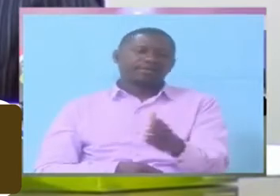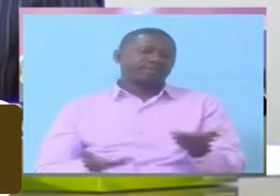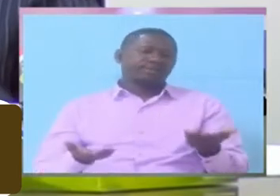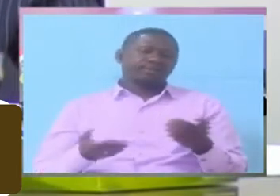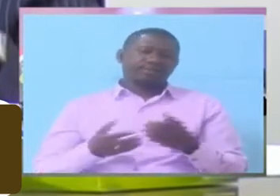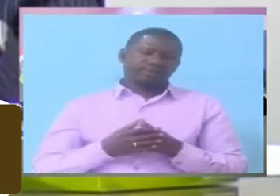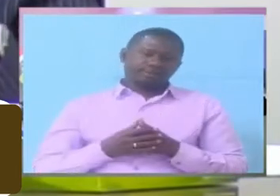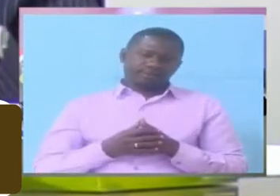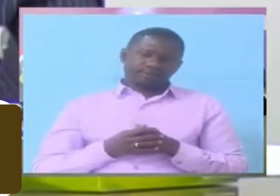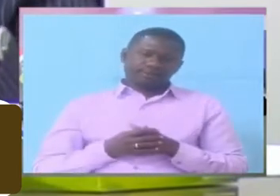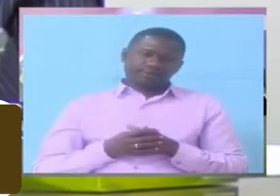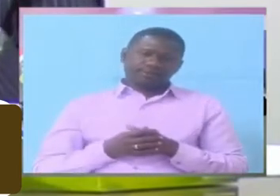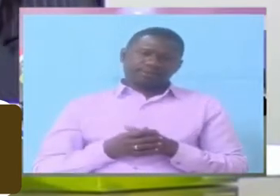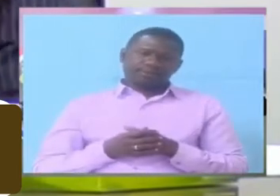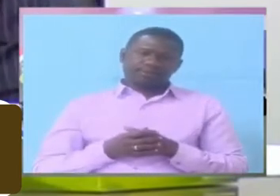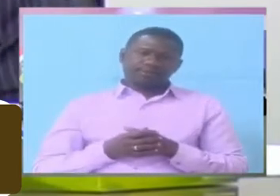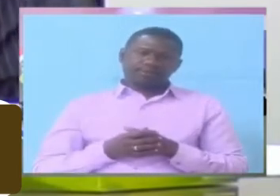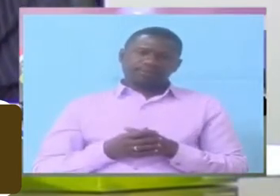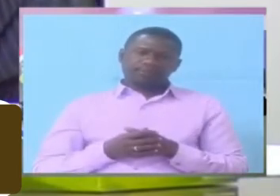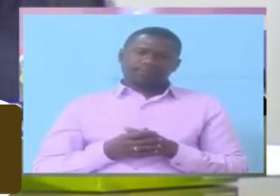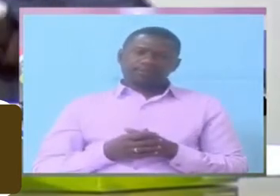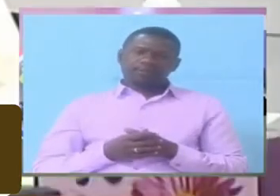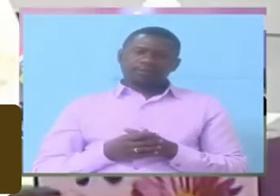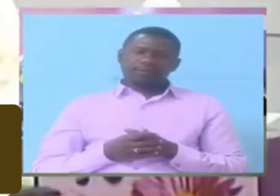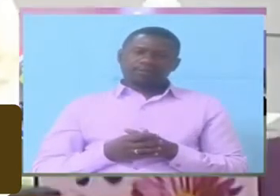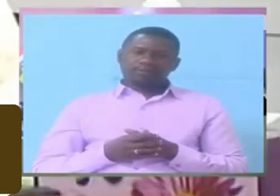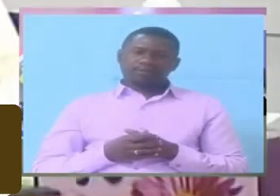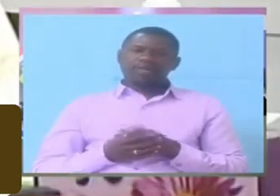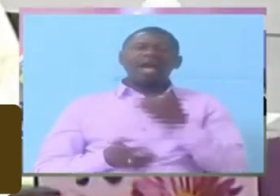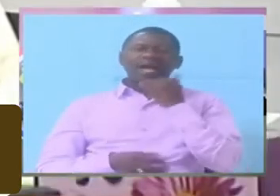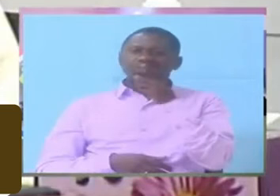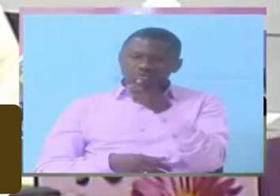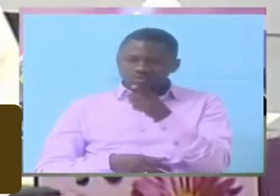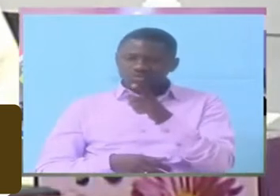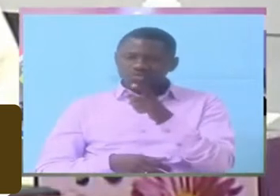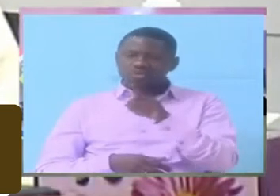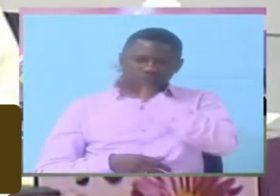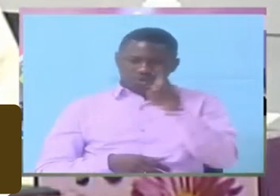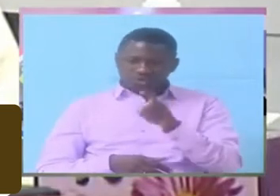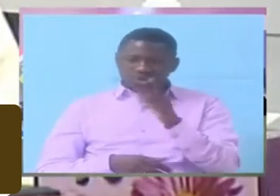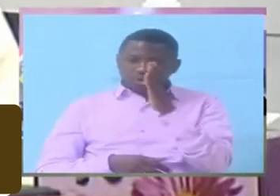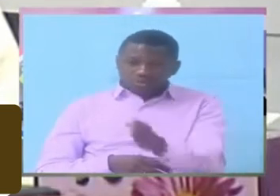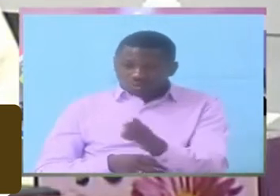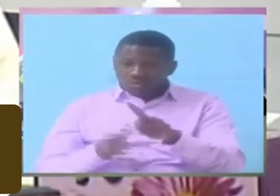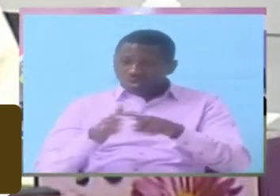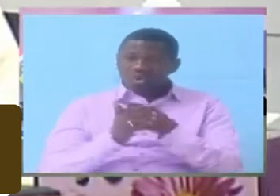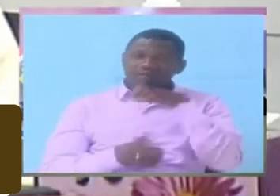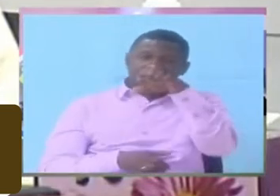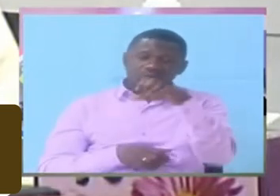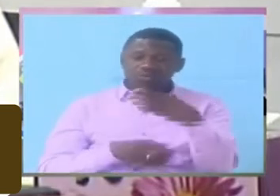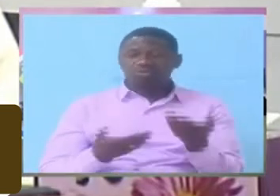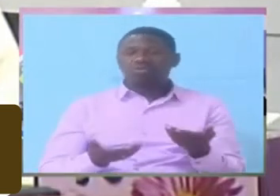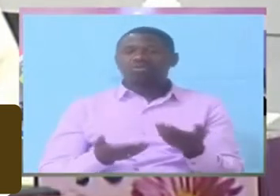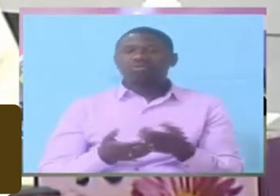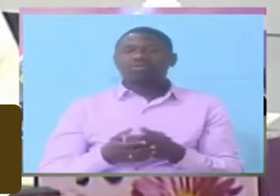mari ni na nyanto ni na tinya pour ka dankala. True or false? Let's start from there. To nya fofania. Yes, I did not do